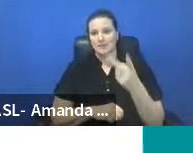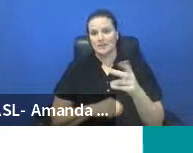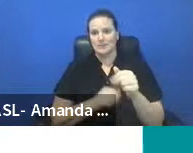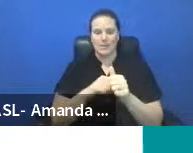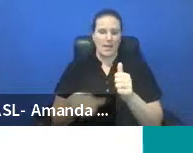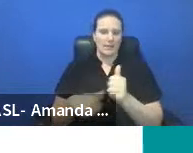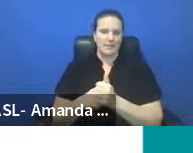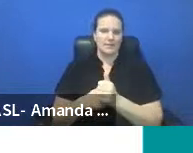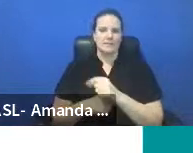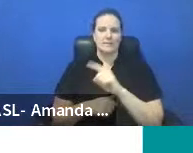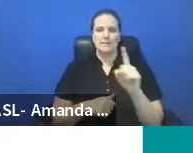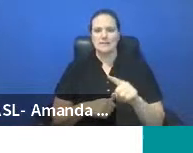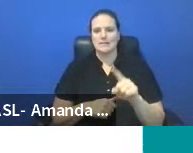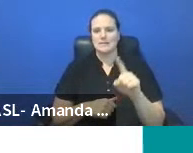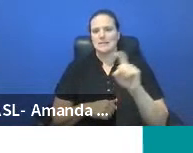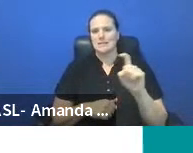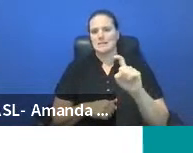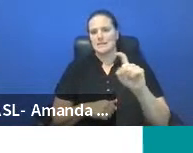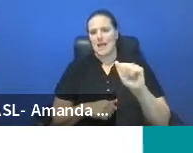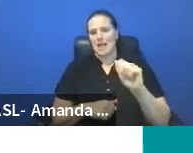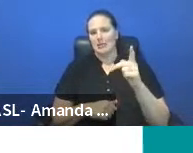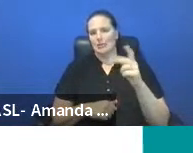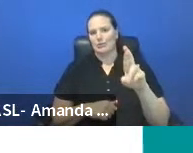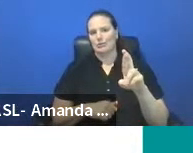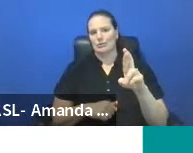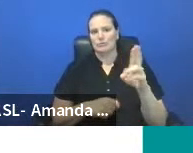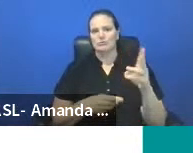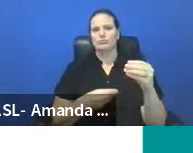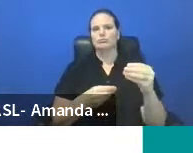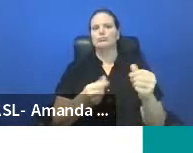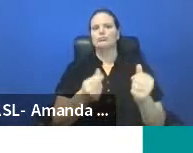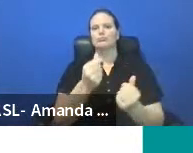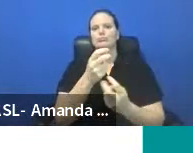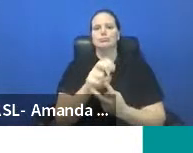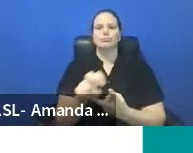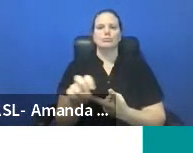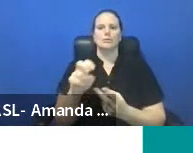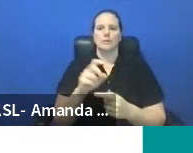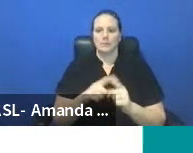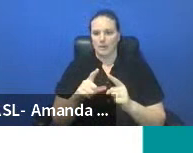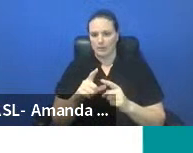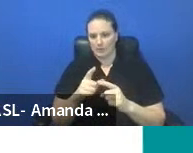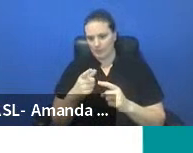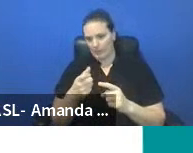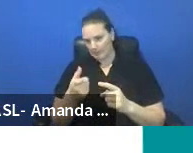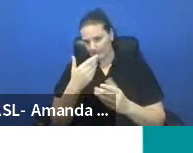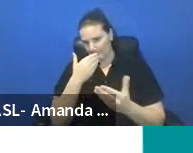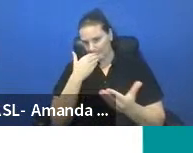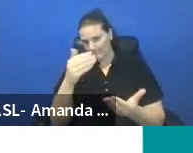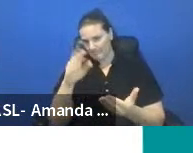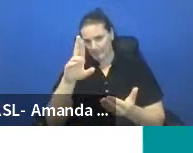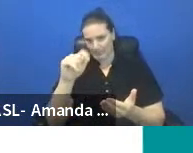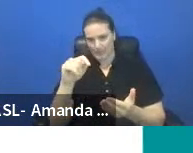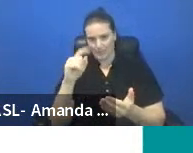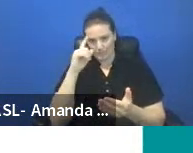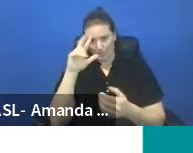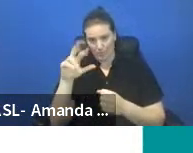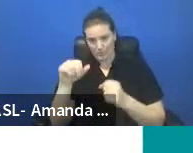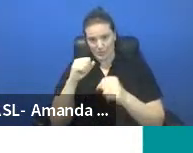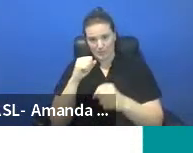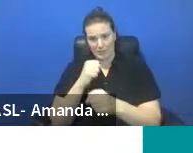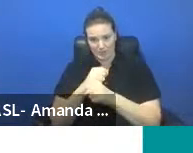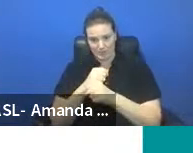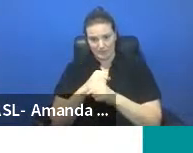the scenes Xander helping us. So you should see a seamless transition. But just wanted to thank Brent for the 3 years that he